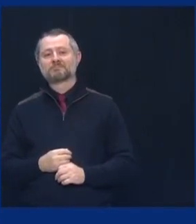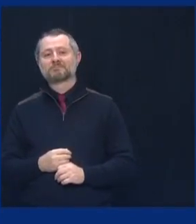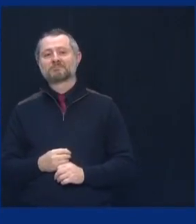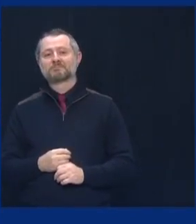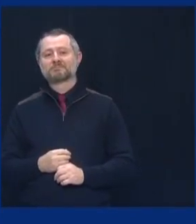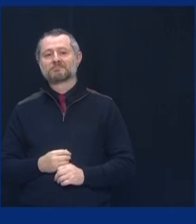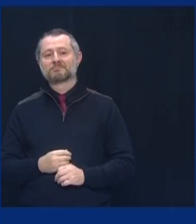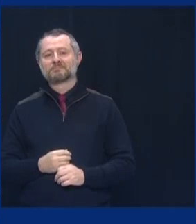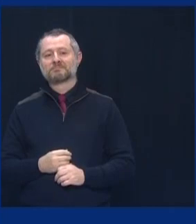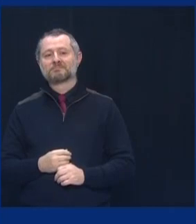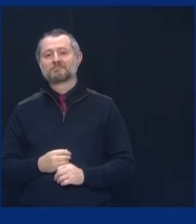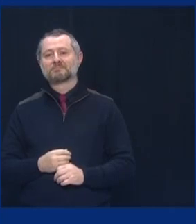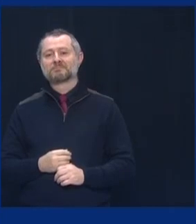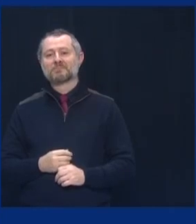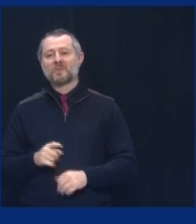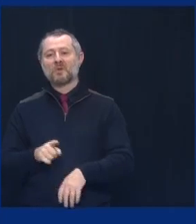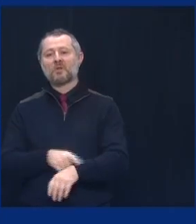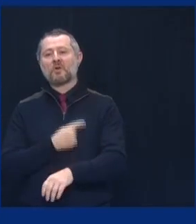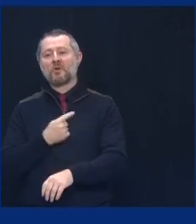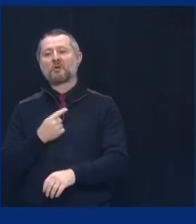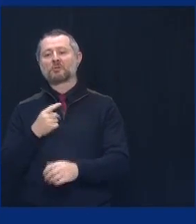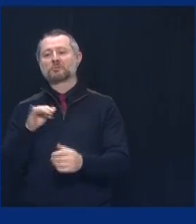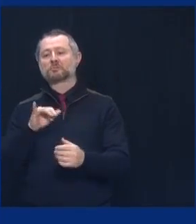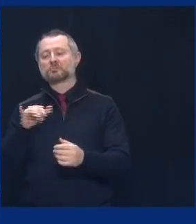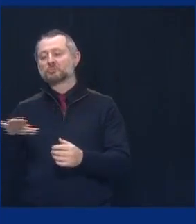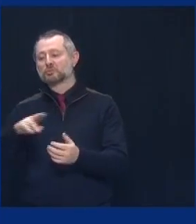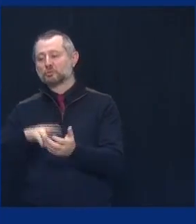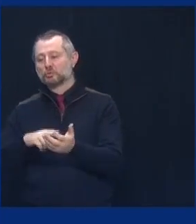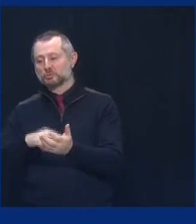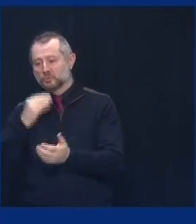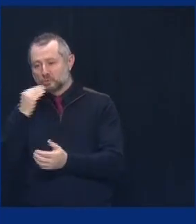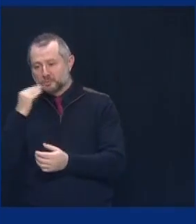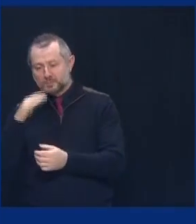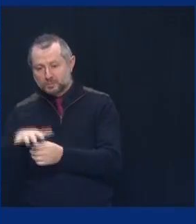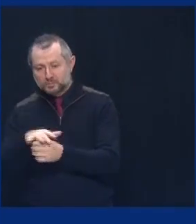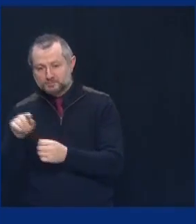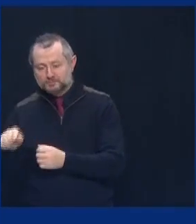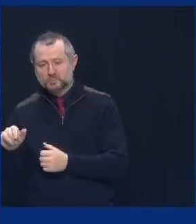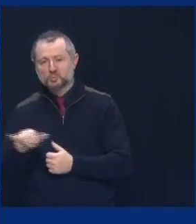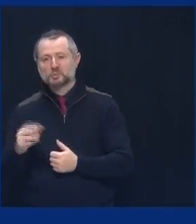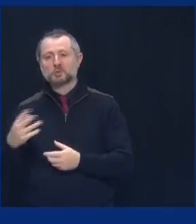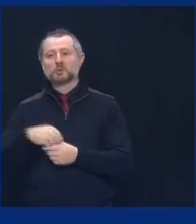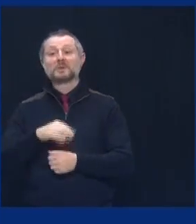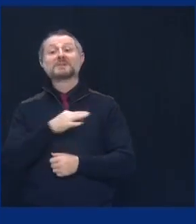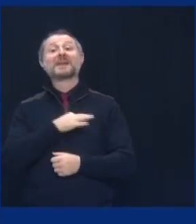Going into long-term, the nursing home residents, nursing home staff.